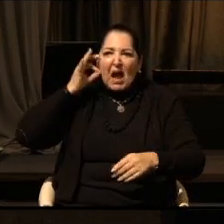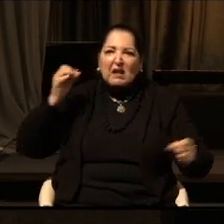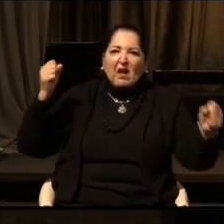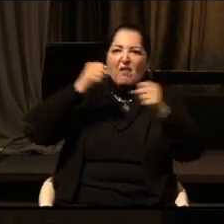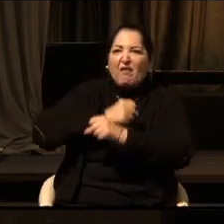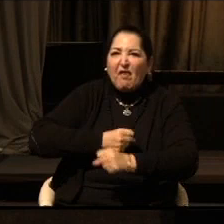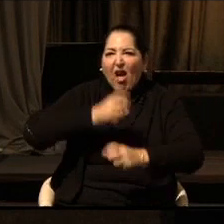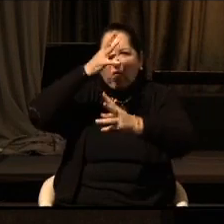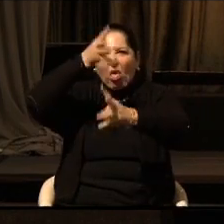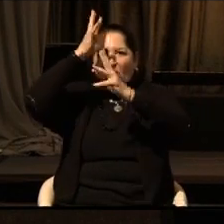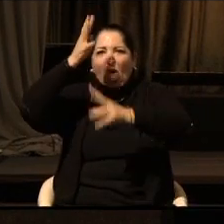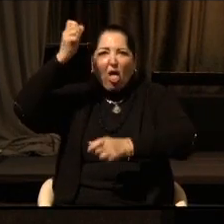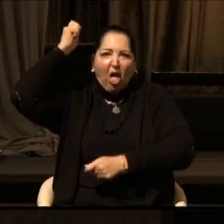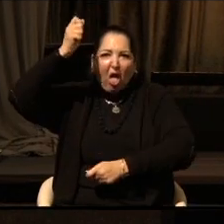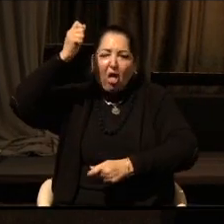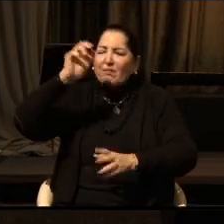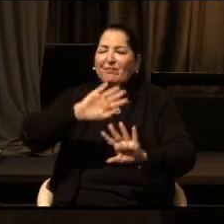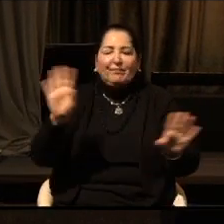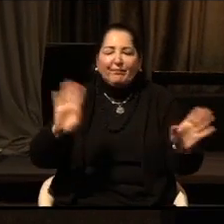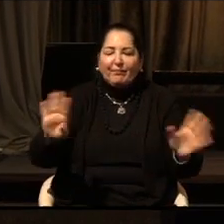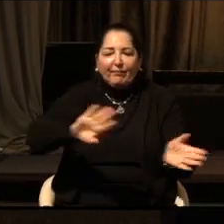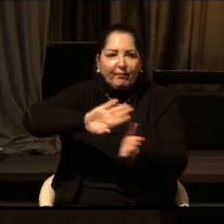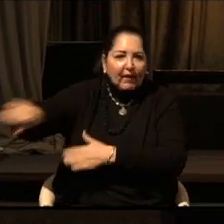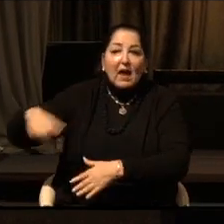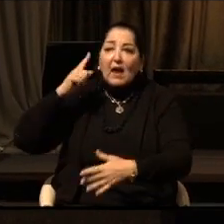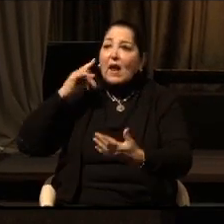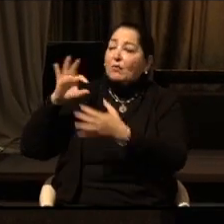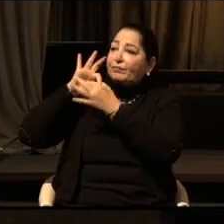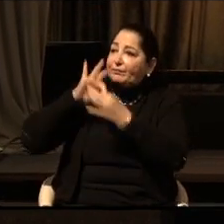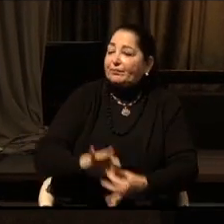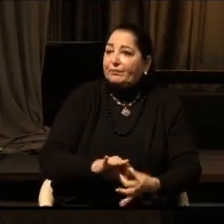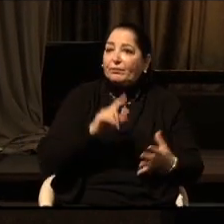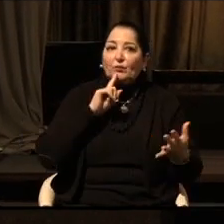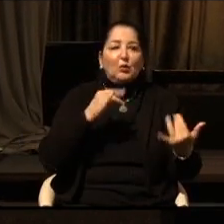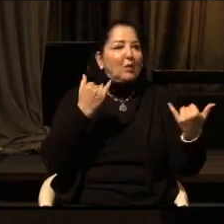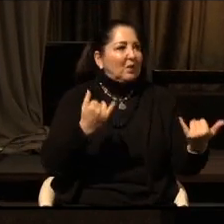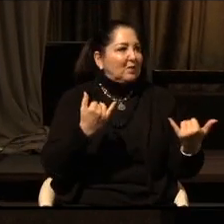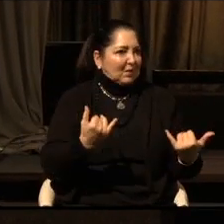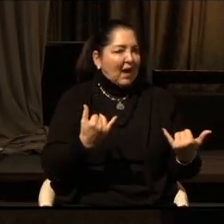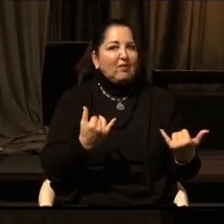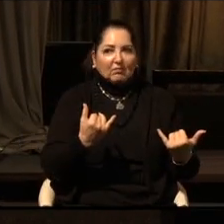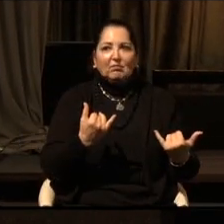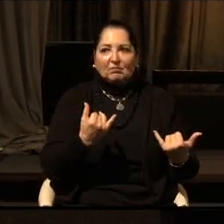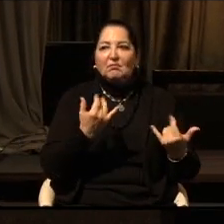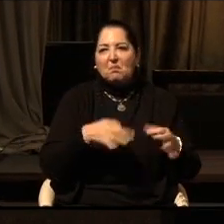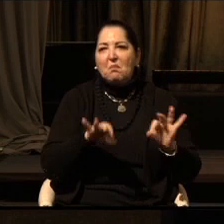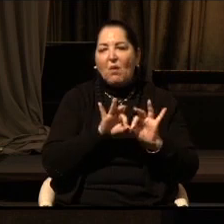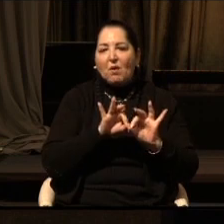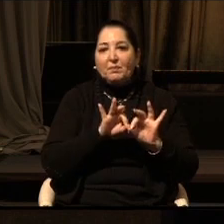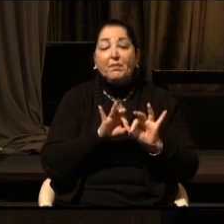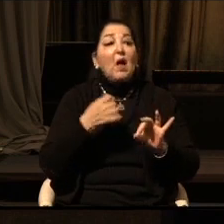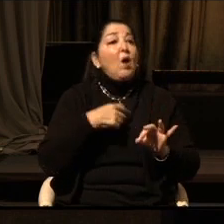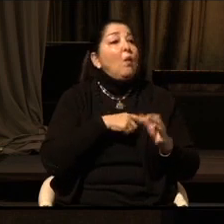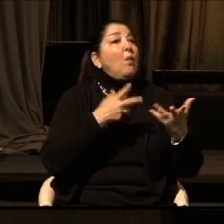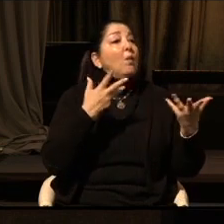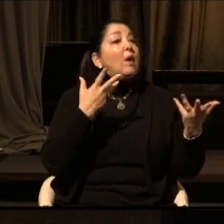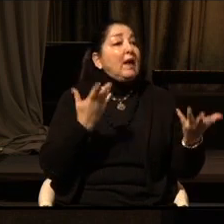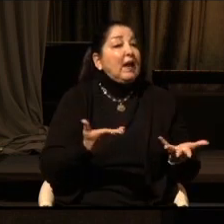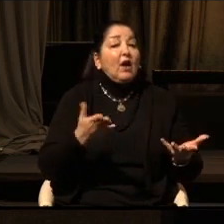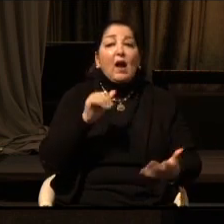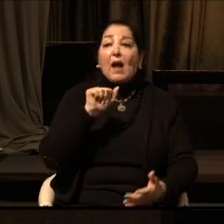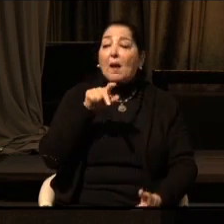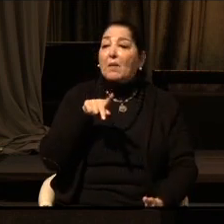lived experiences. The Association of Performing Arts Professionals wants to pay respect to the many